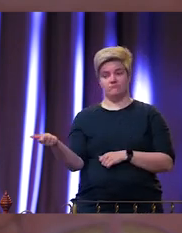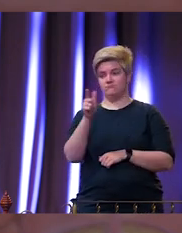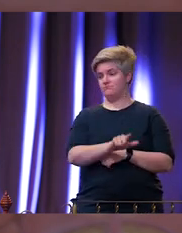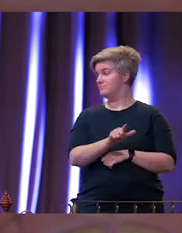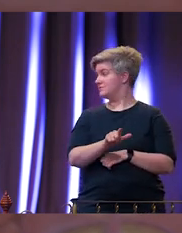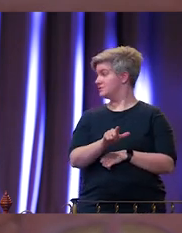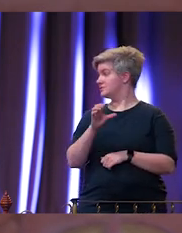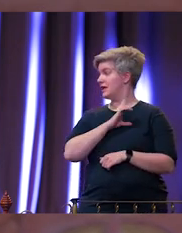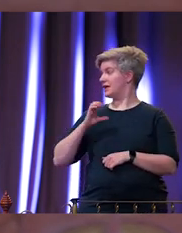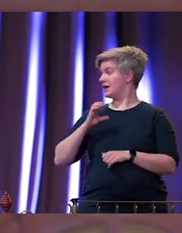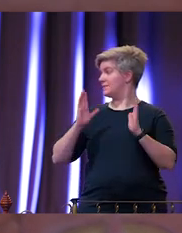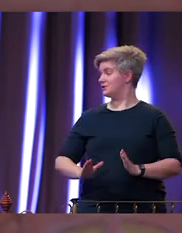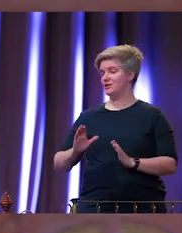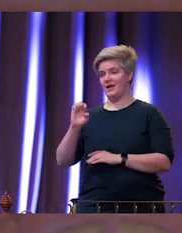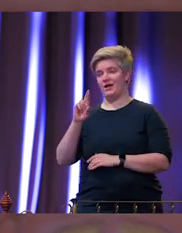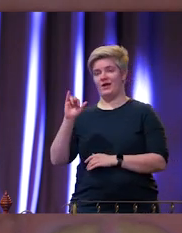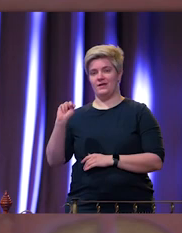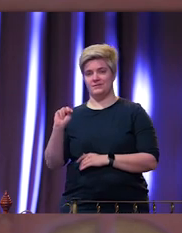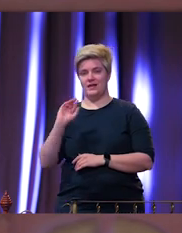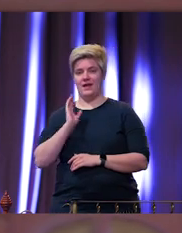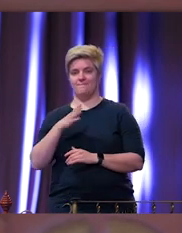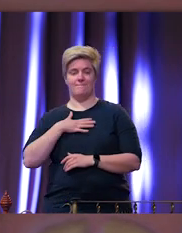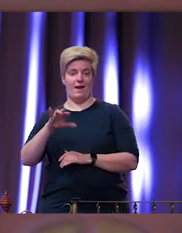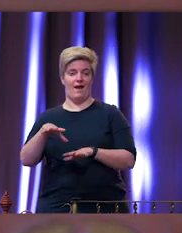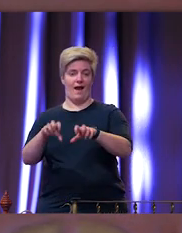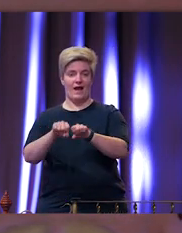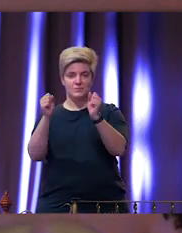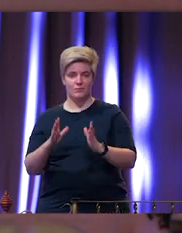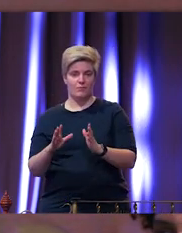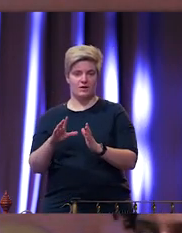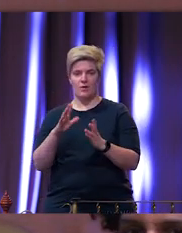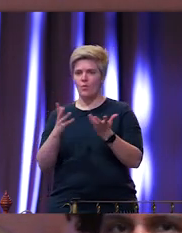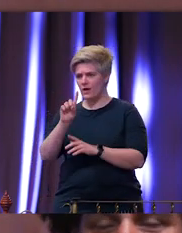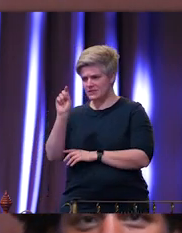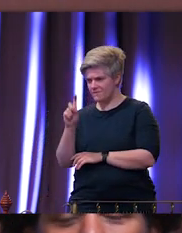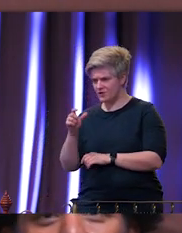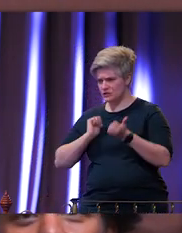commissioner, Erin Harkey, and my icebreaker question is, what's the first concert you ever went to?